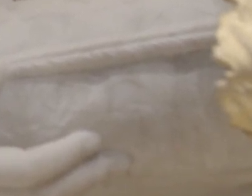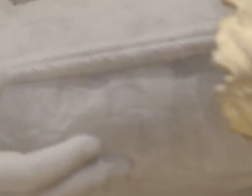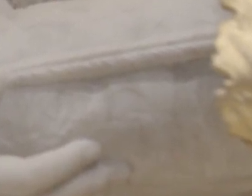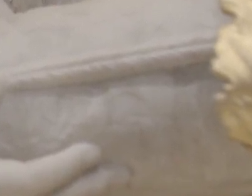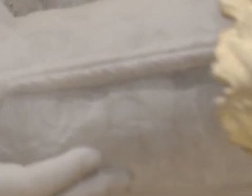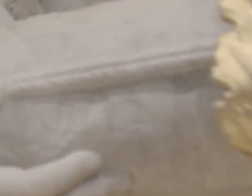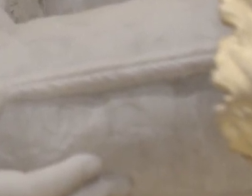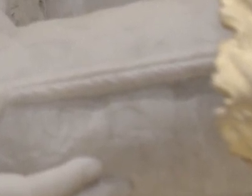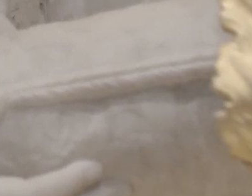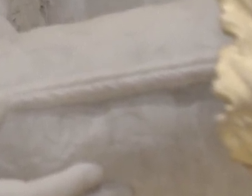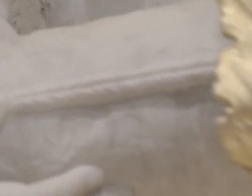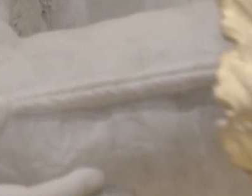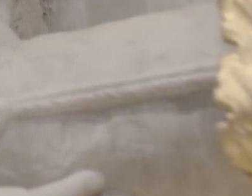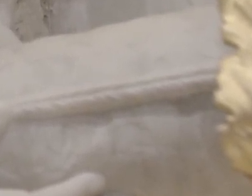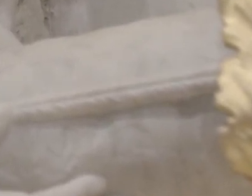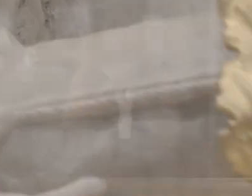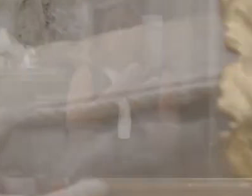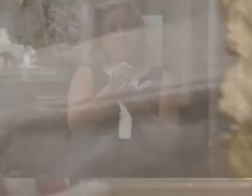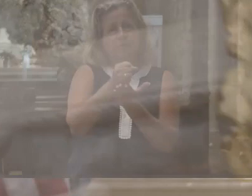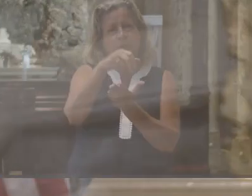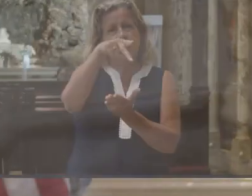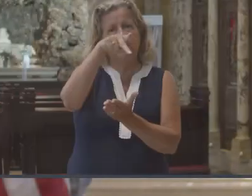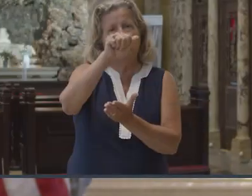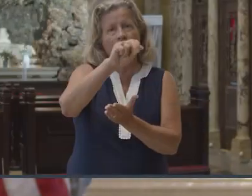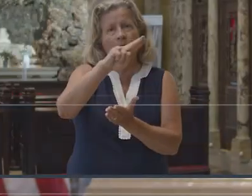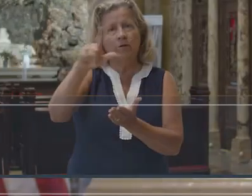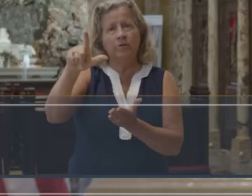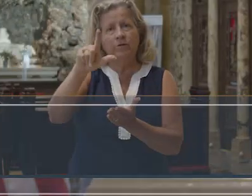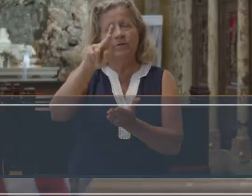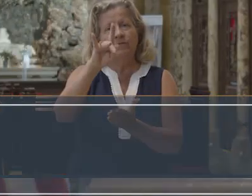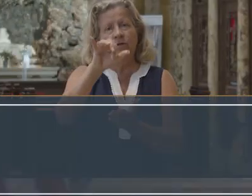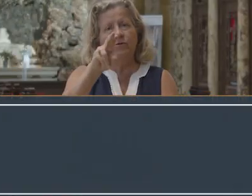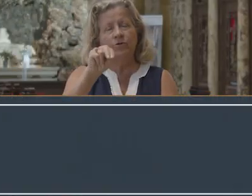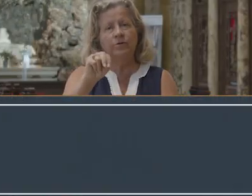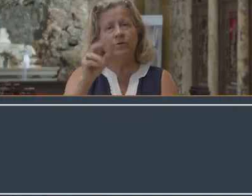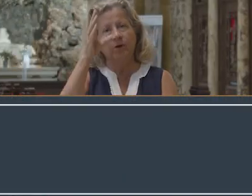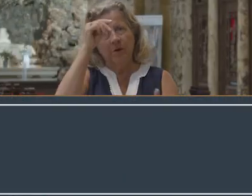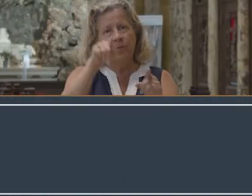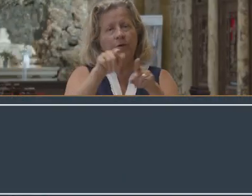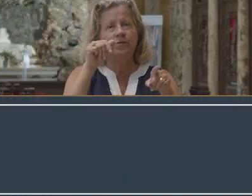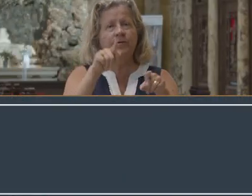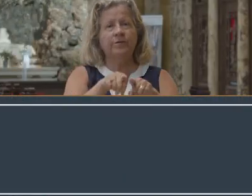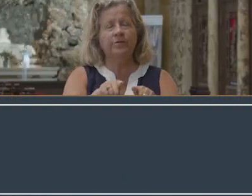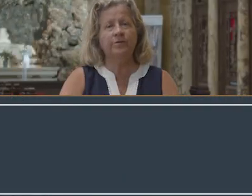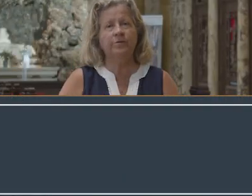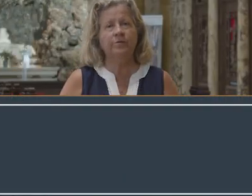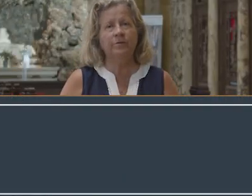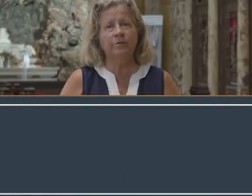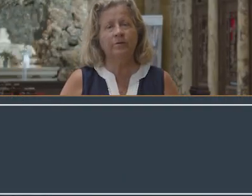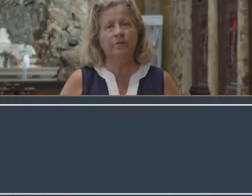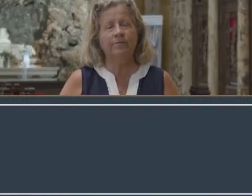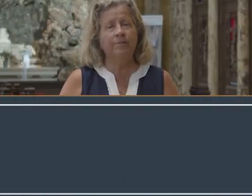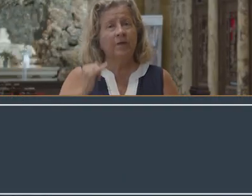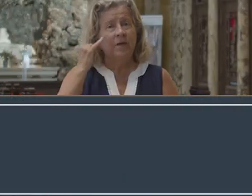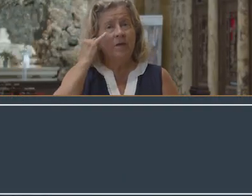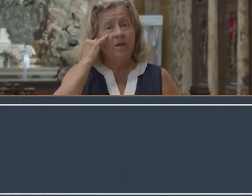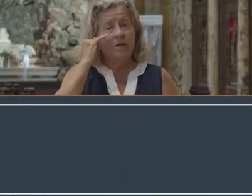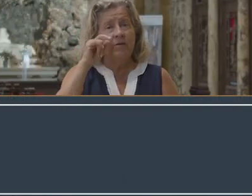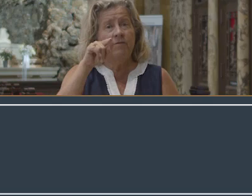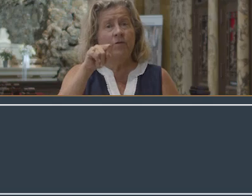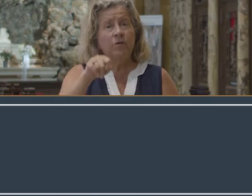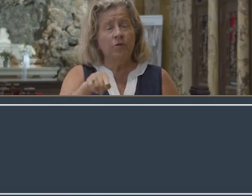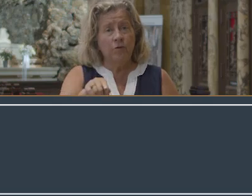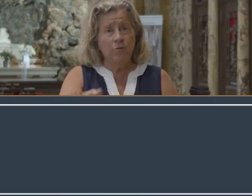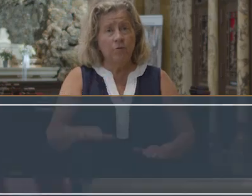A reading from the letter of St. Paul to the Colossians. Brothers and sisters, if you were raised with